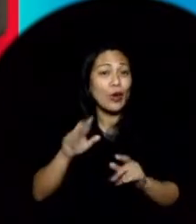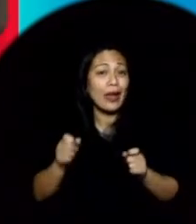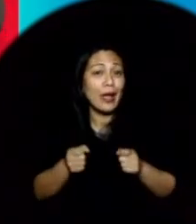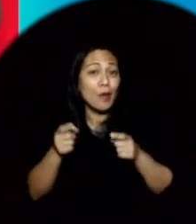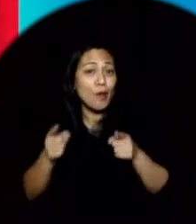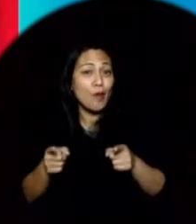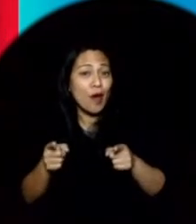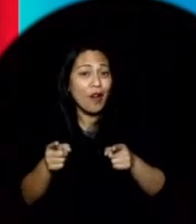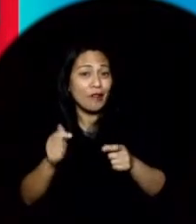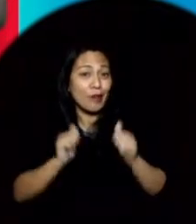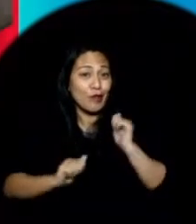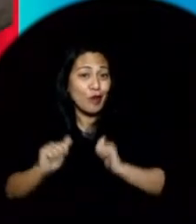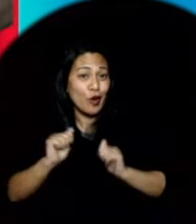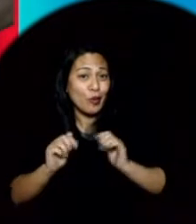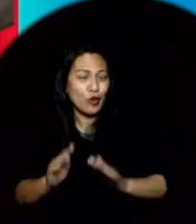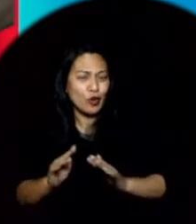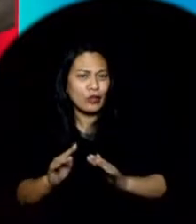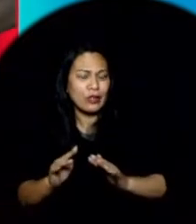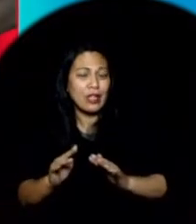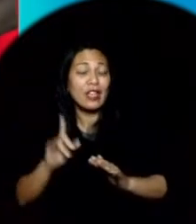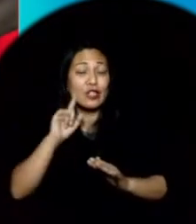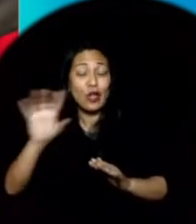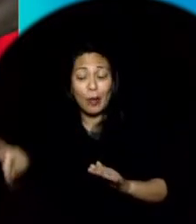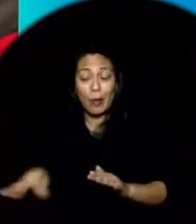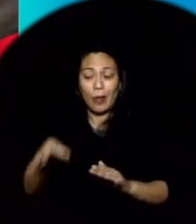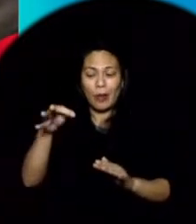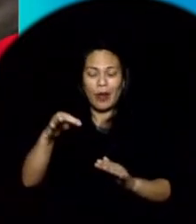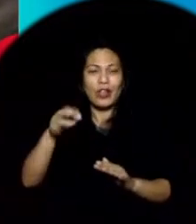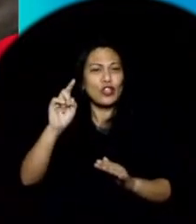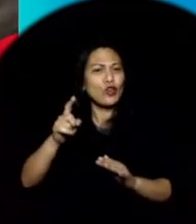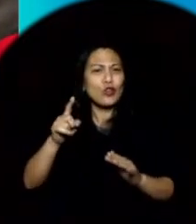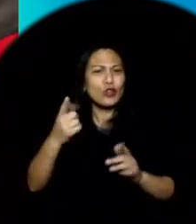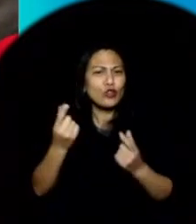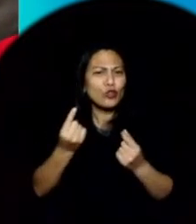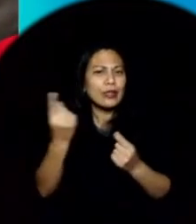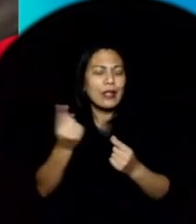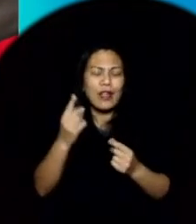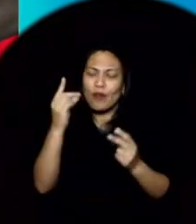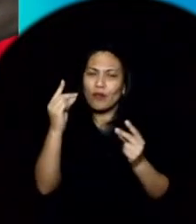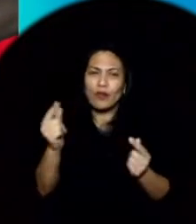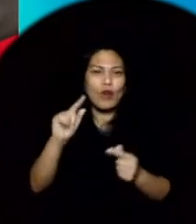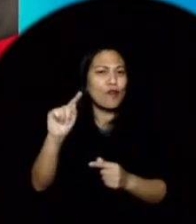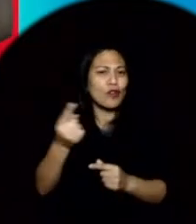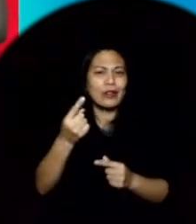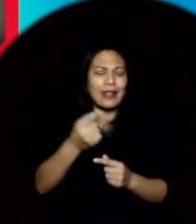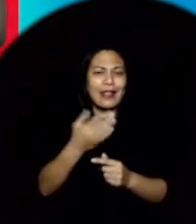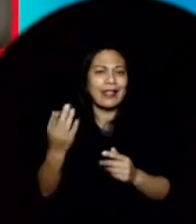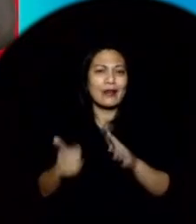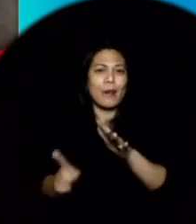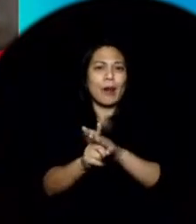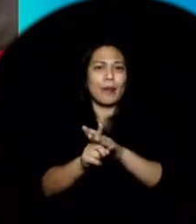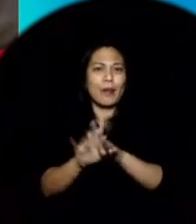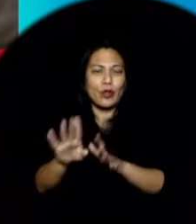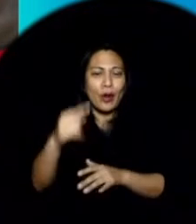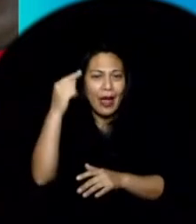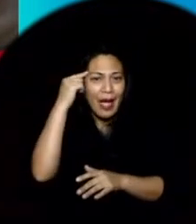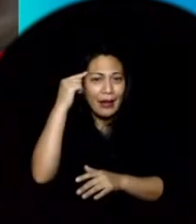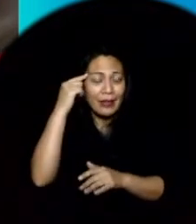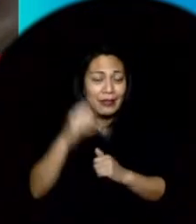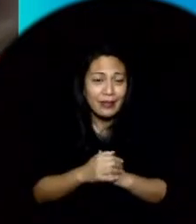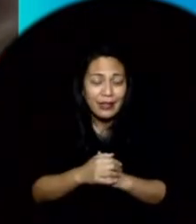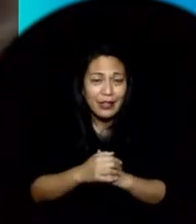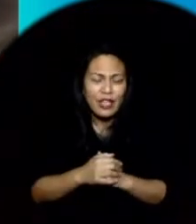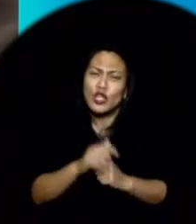It is going to help you think quickly on your feet and say the first things that come to your head. Remember, you don't have to be